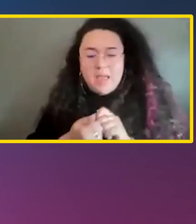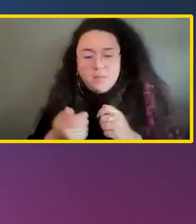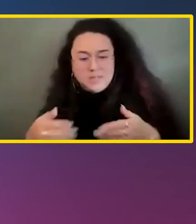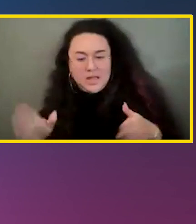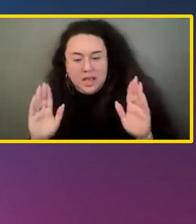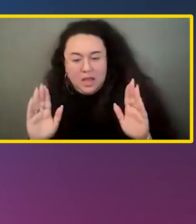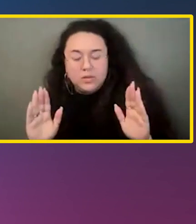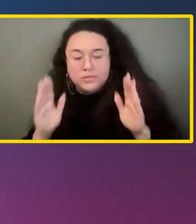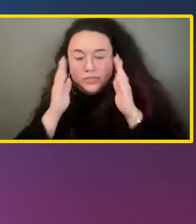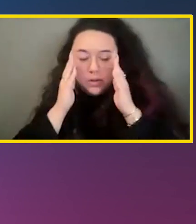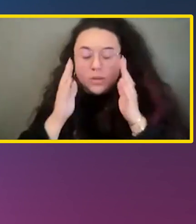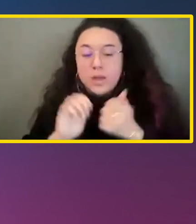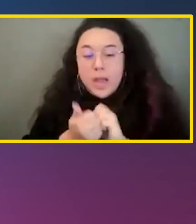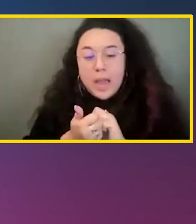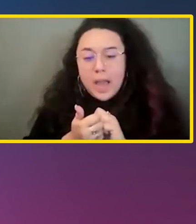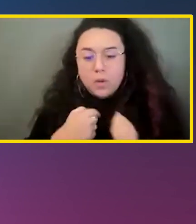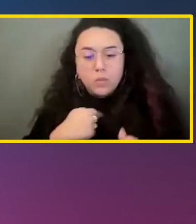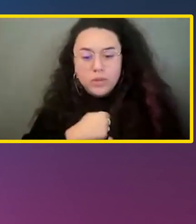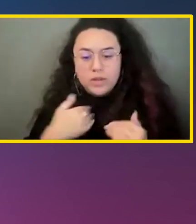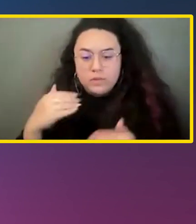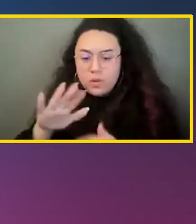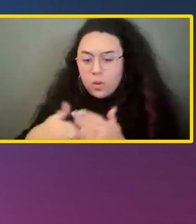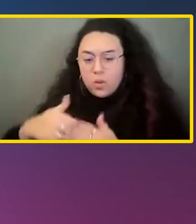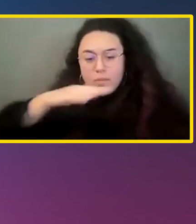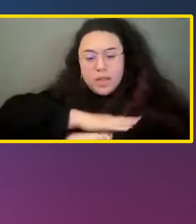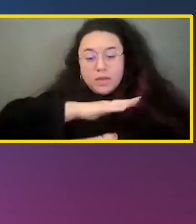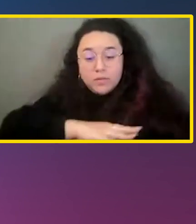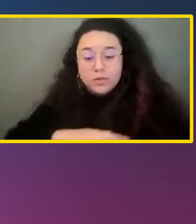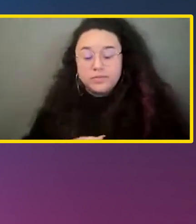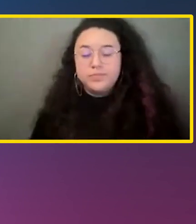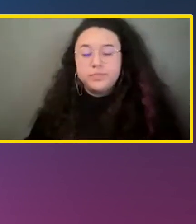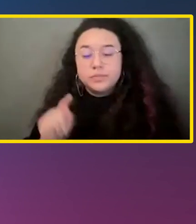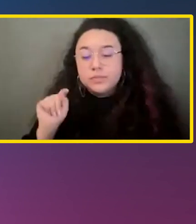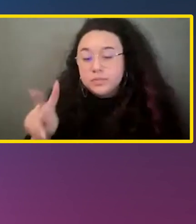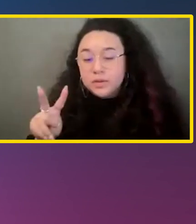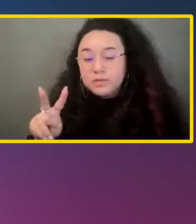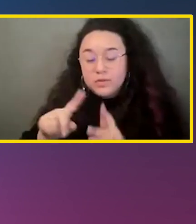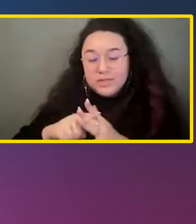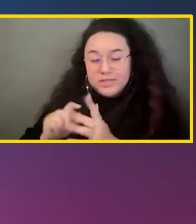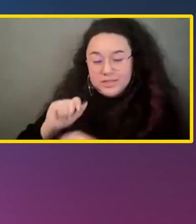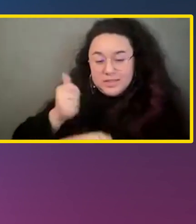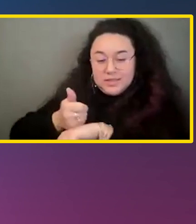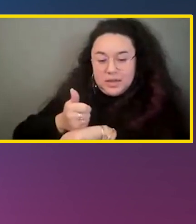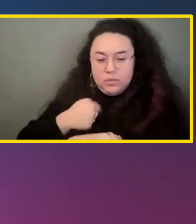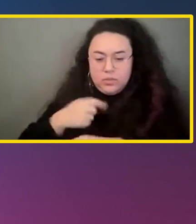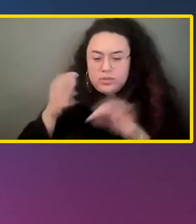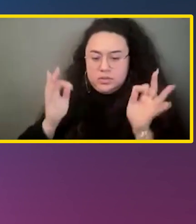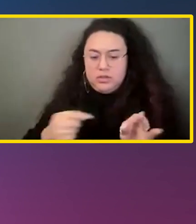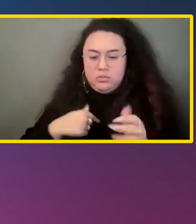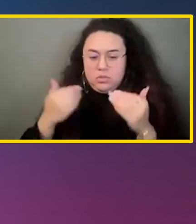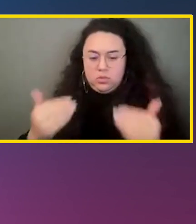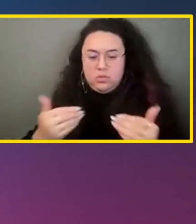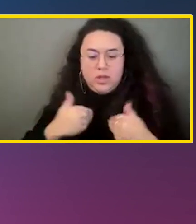allowed to, how we have this whole platform? When televisions were initially set up and we decided we were going to have